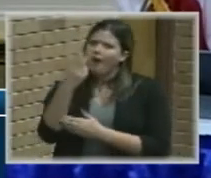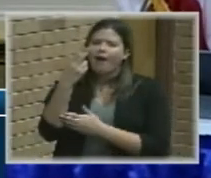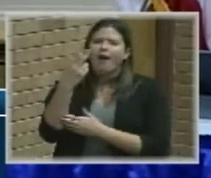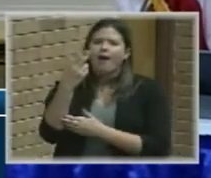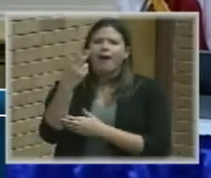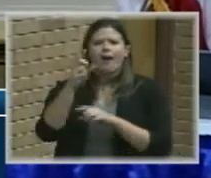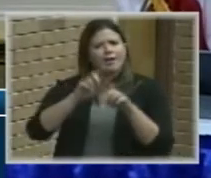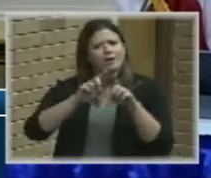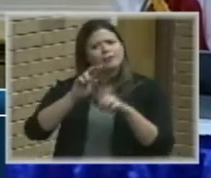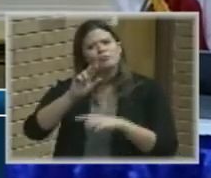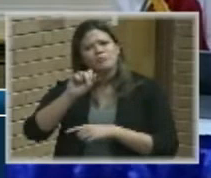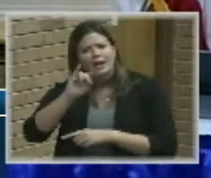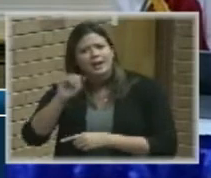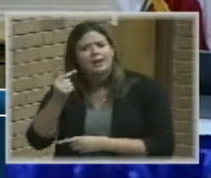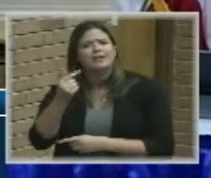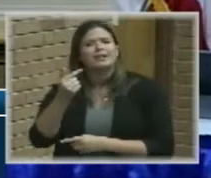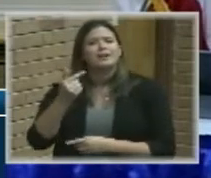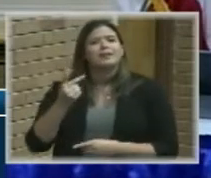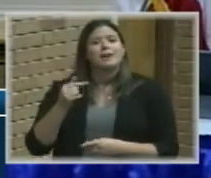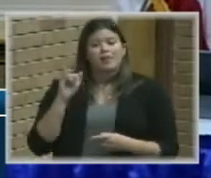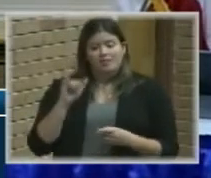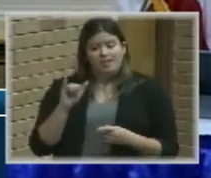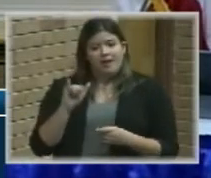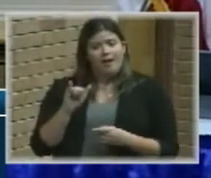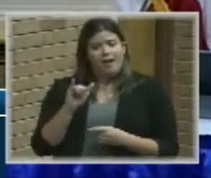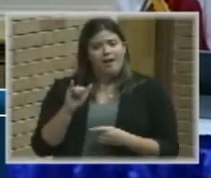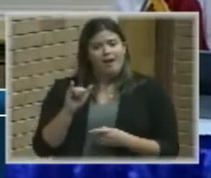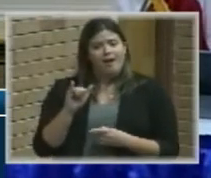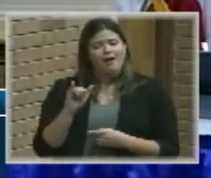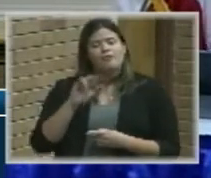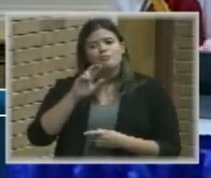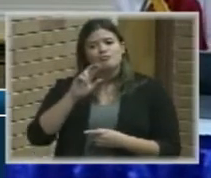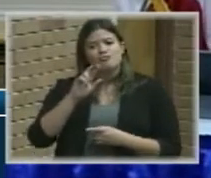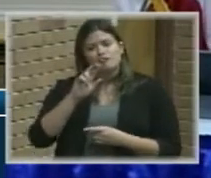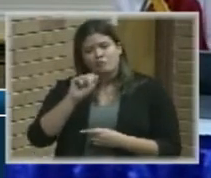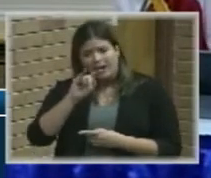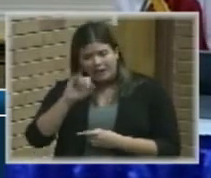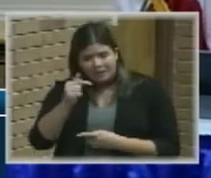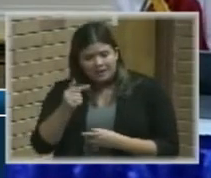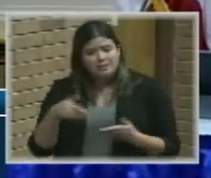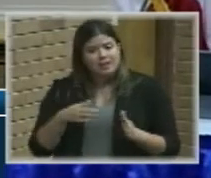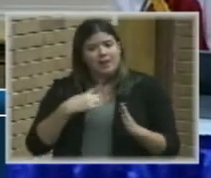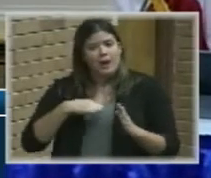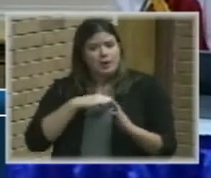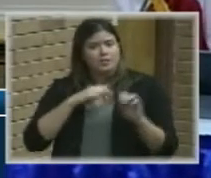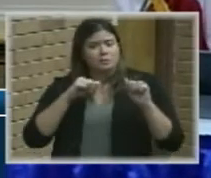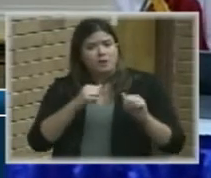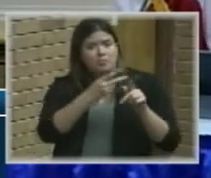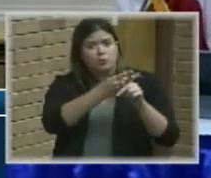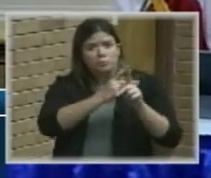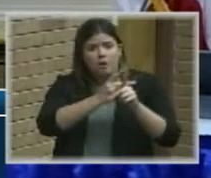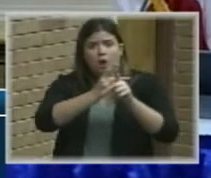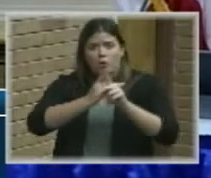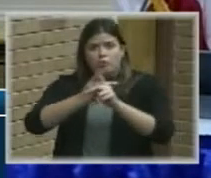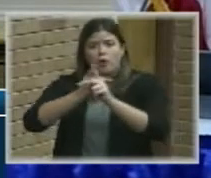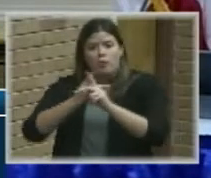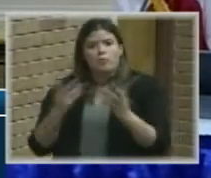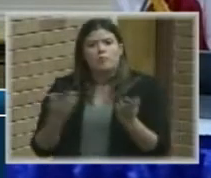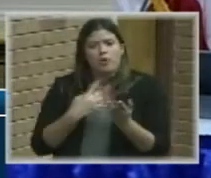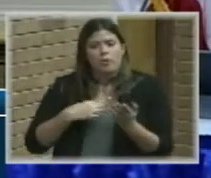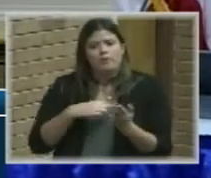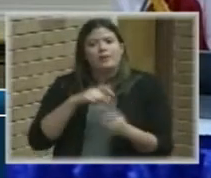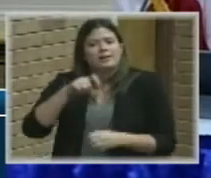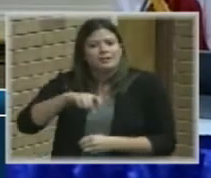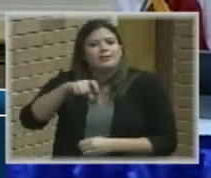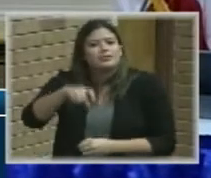rating, and that debt rating has enabled us over the years to borrow as needed on a very attractive